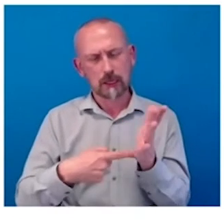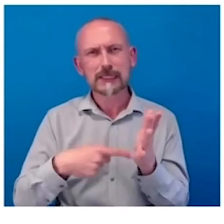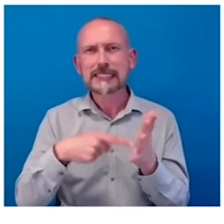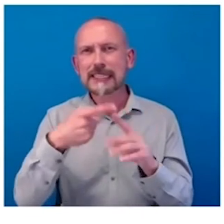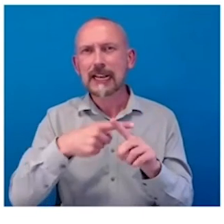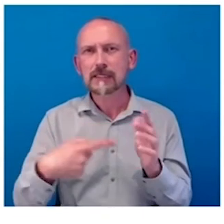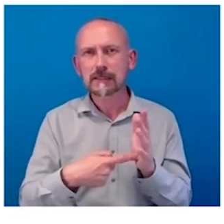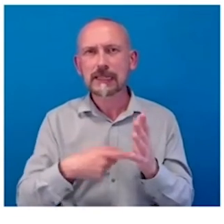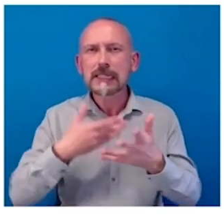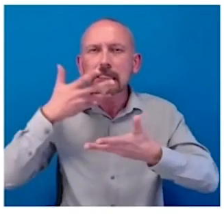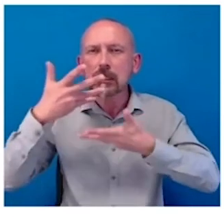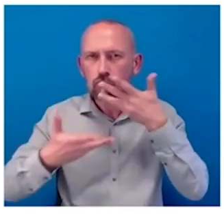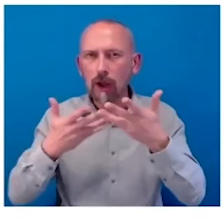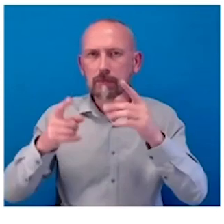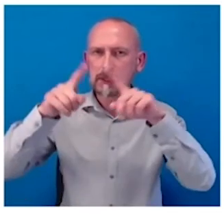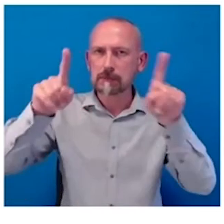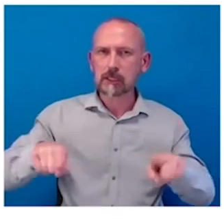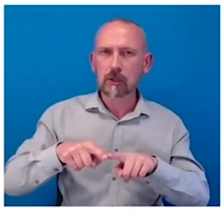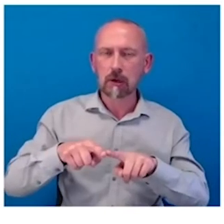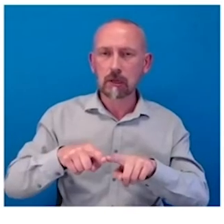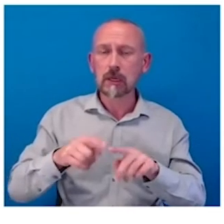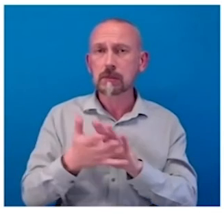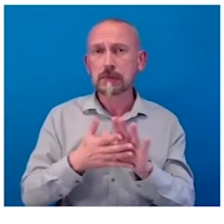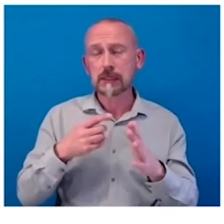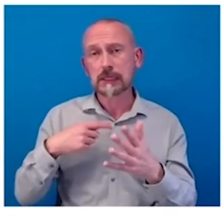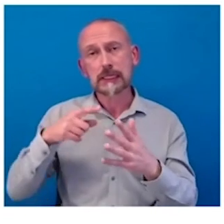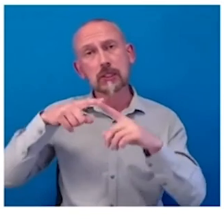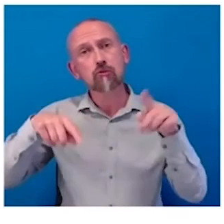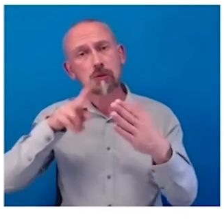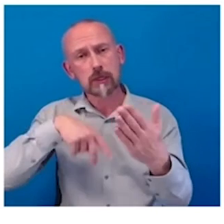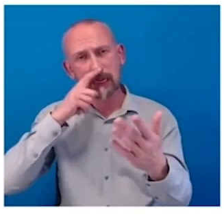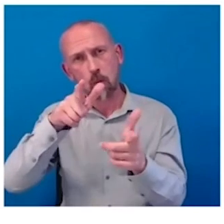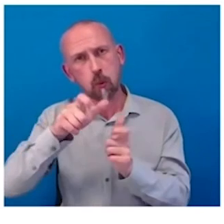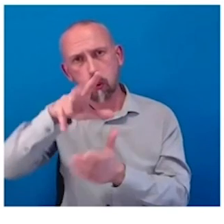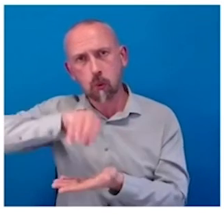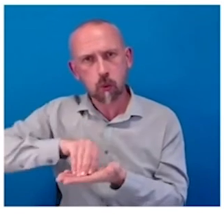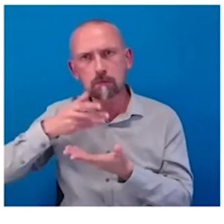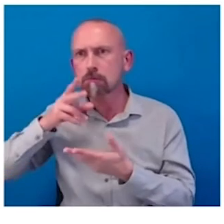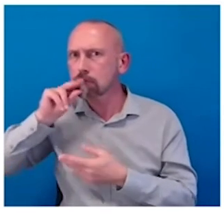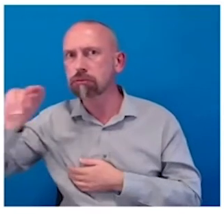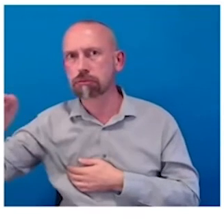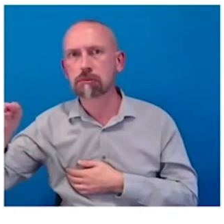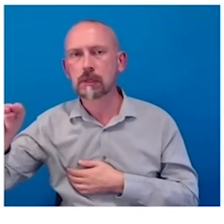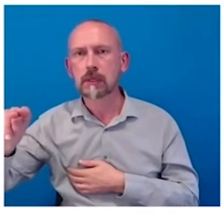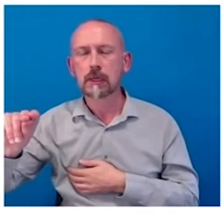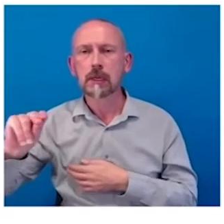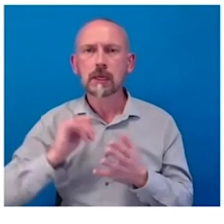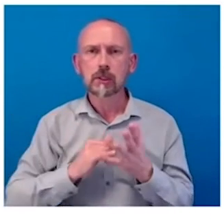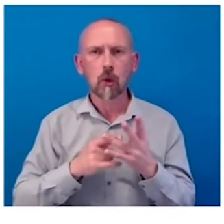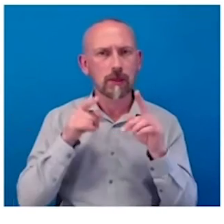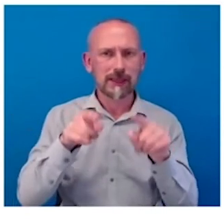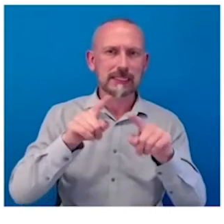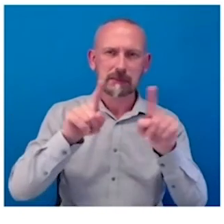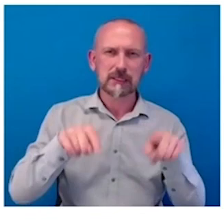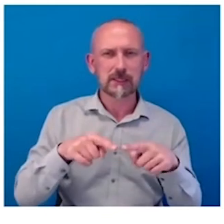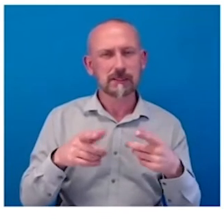software for visually impaired users and displays when an image doesn't load. So this is an image. I won't describe it here, but